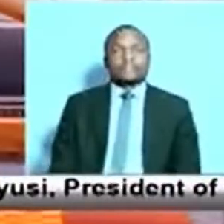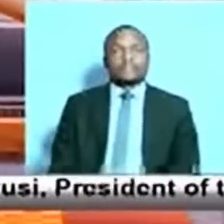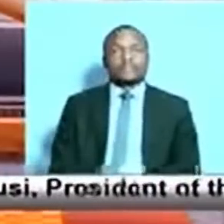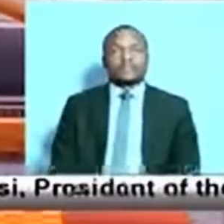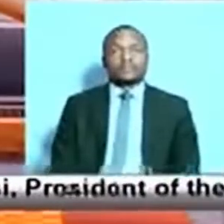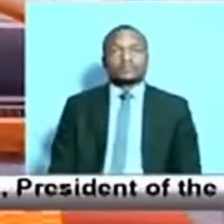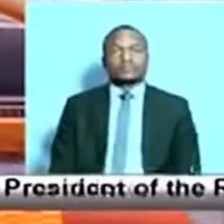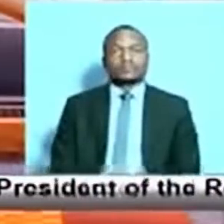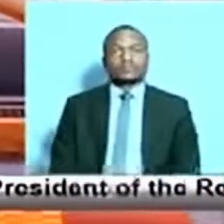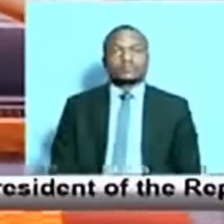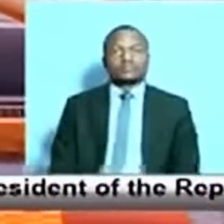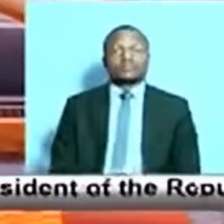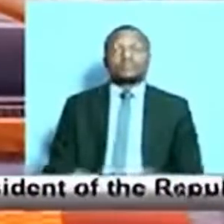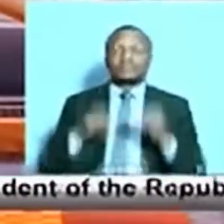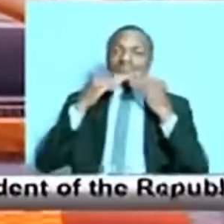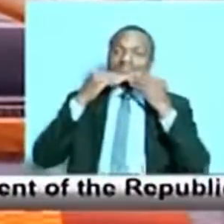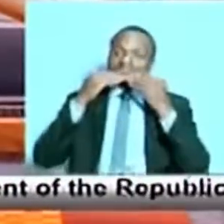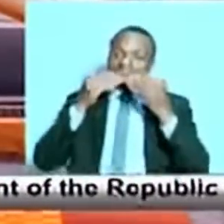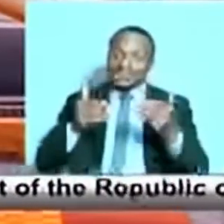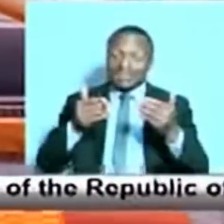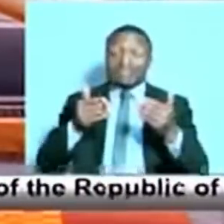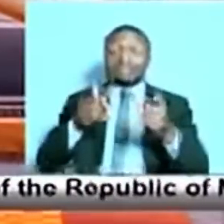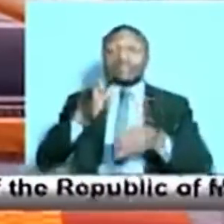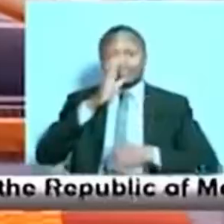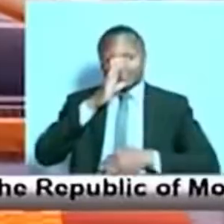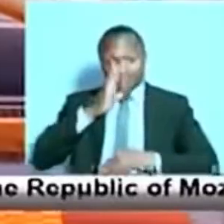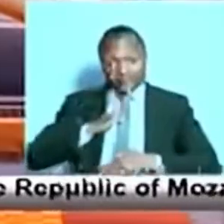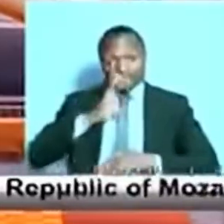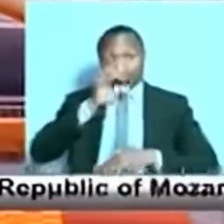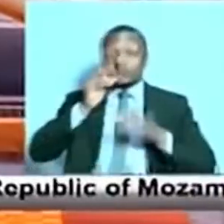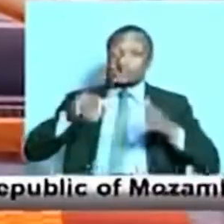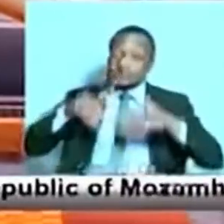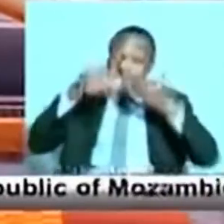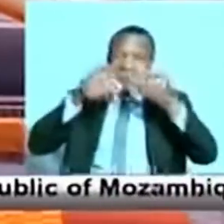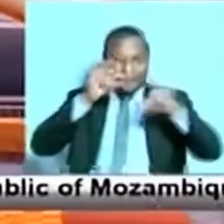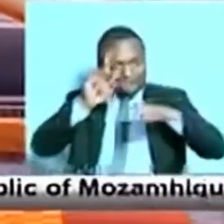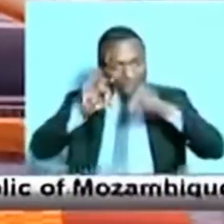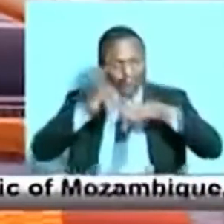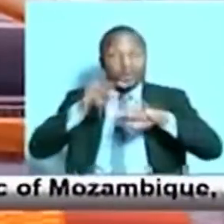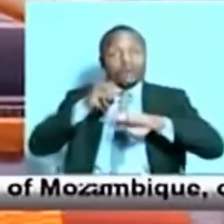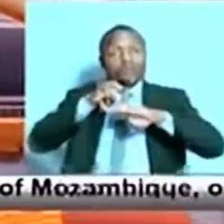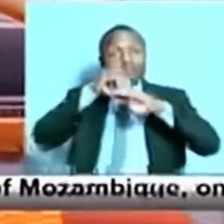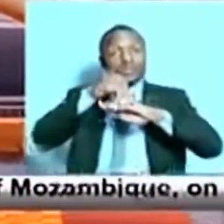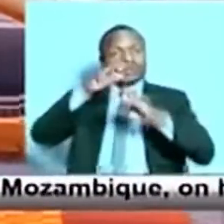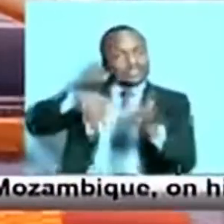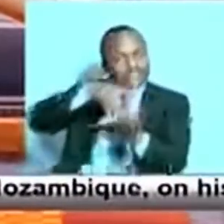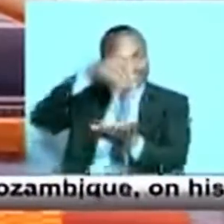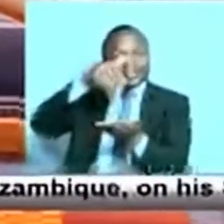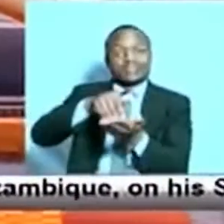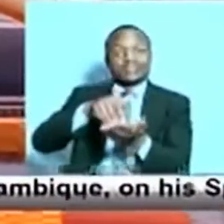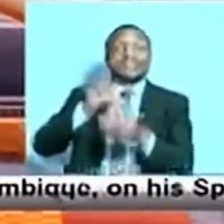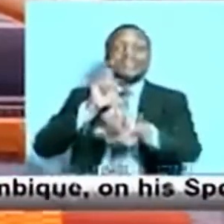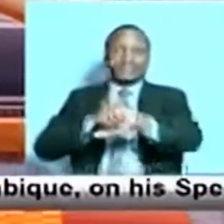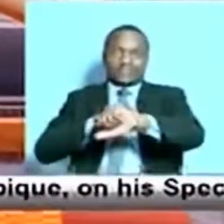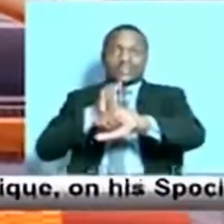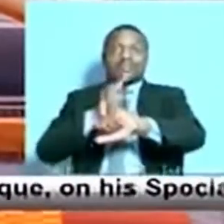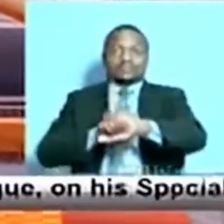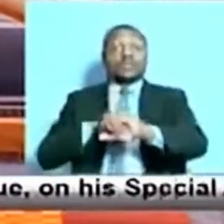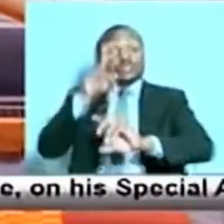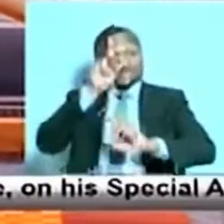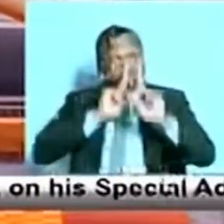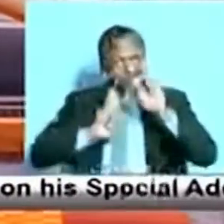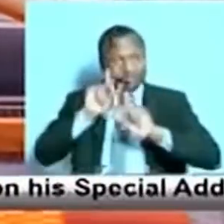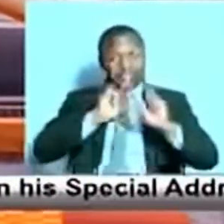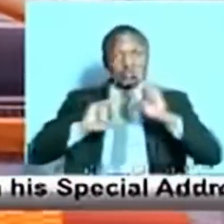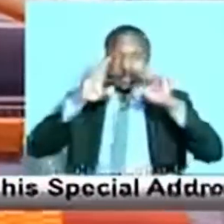We are here. Thank you very much, Madam Speaker, for giving the people of Mongu Central a chance to debate